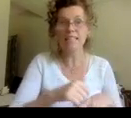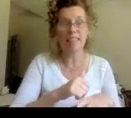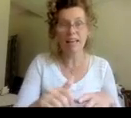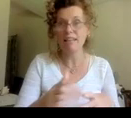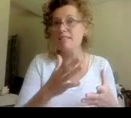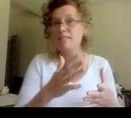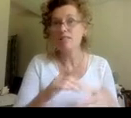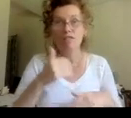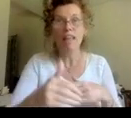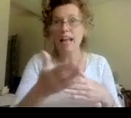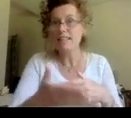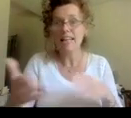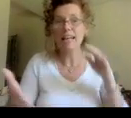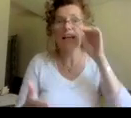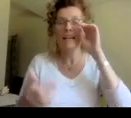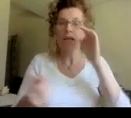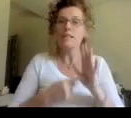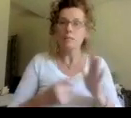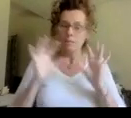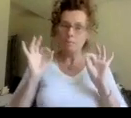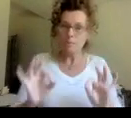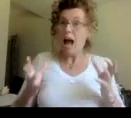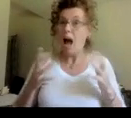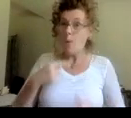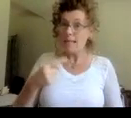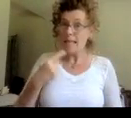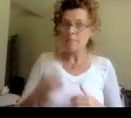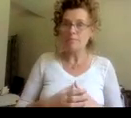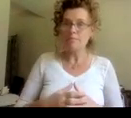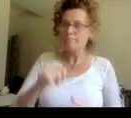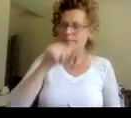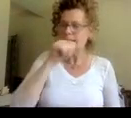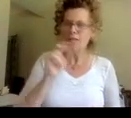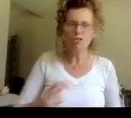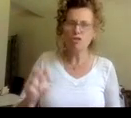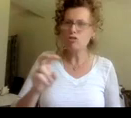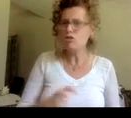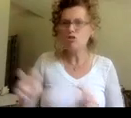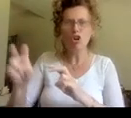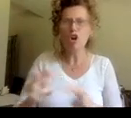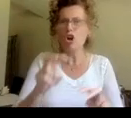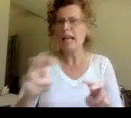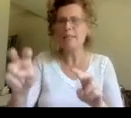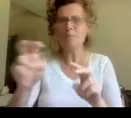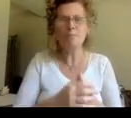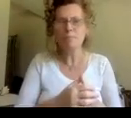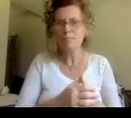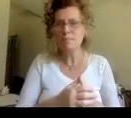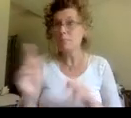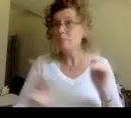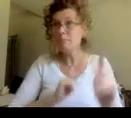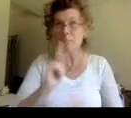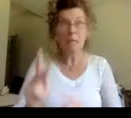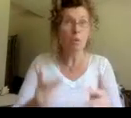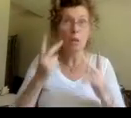myself. And sometimes that might be a thing. Listen, I just want to say, I love the journey you're on. There's people watching right now that maybe didn't have the barrier